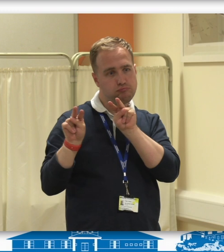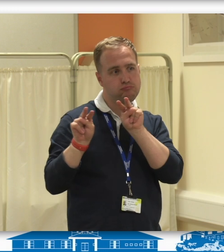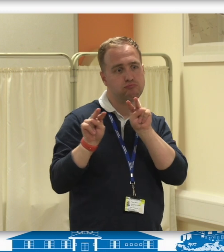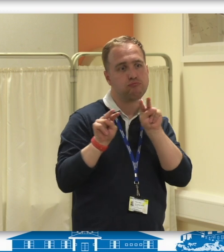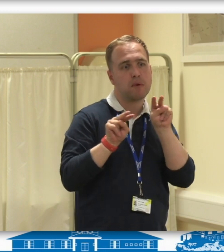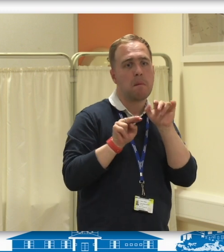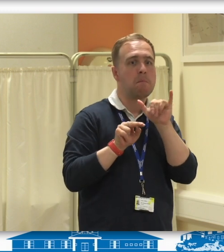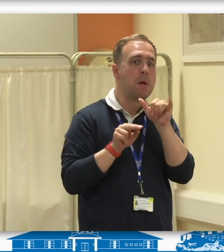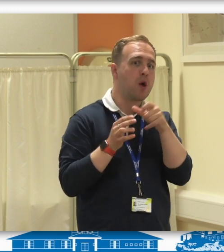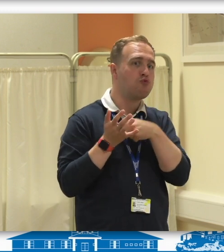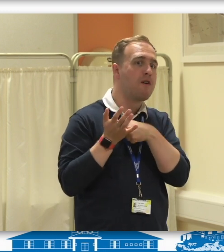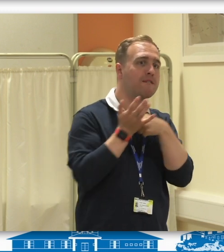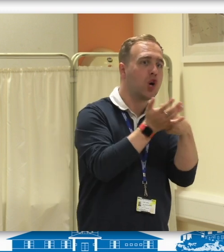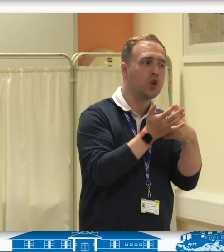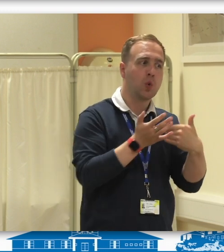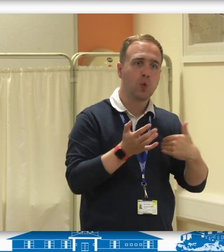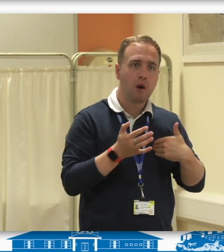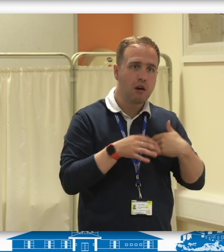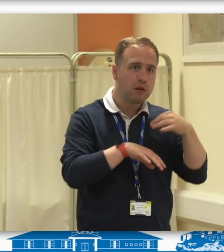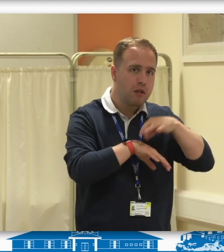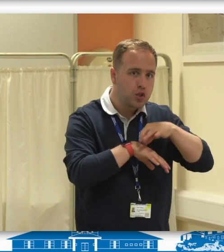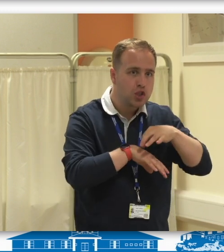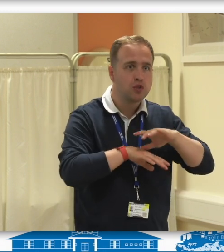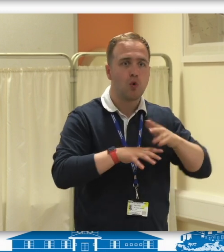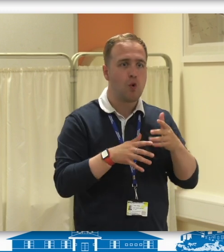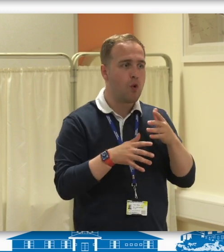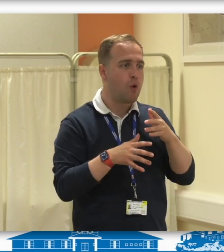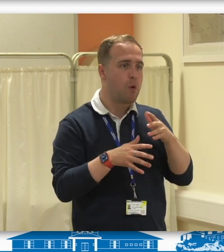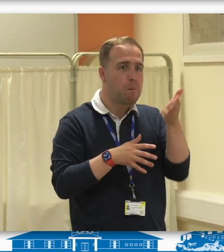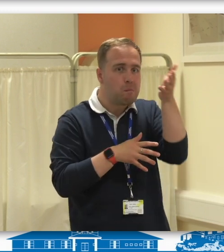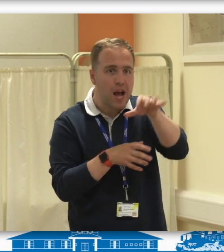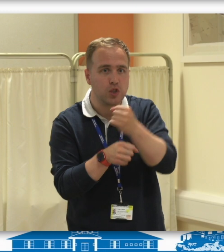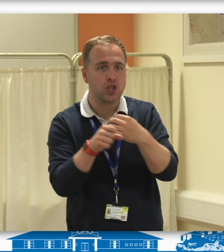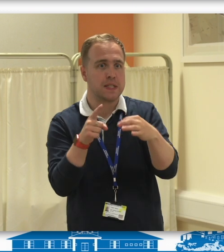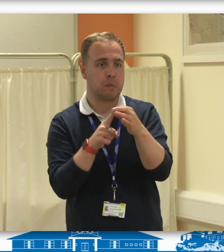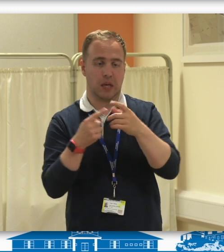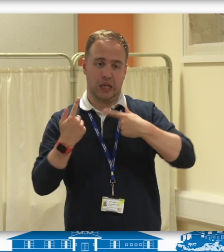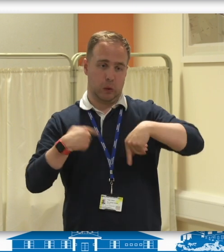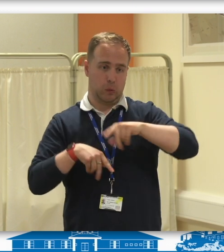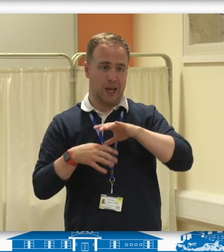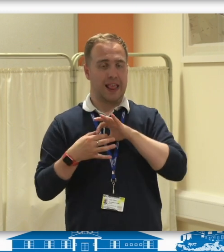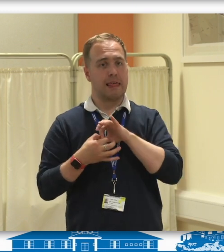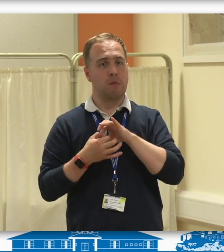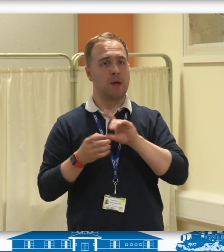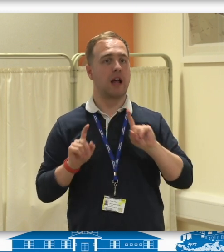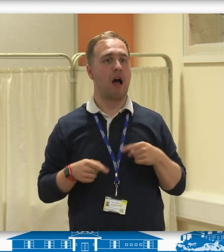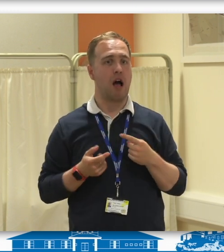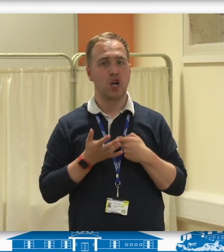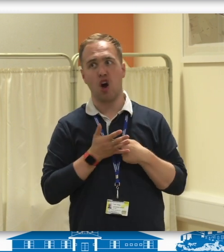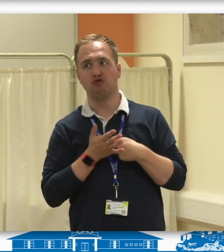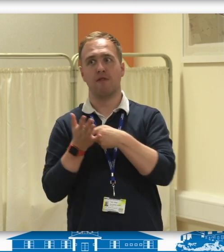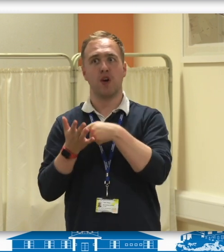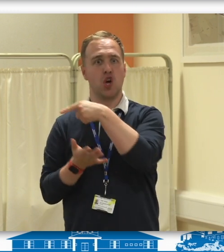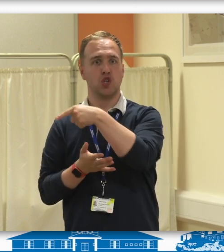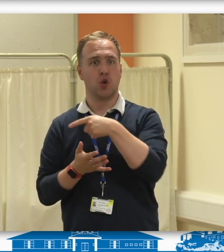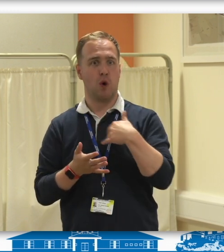refer on to, say, a cardiologist or back to the GP if we don't, as therapists, I can't refer to a